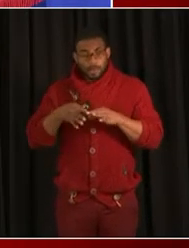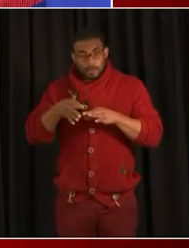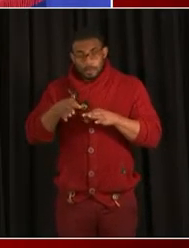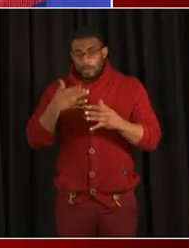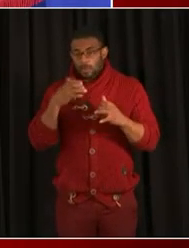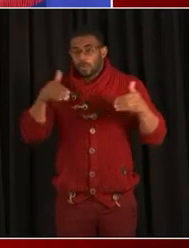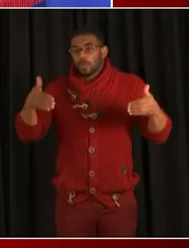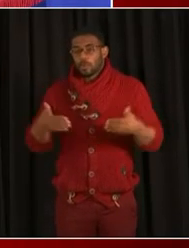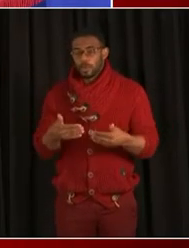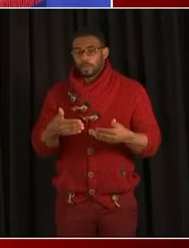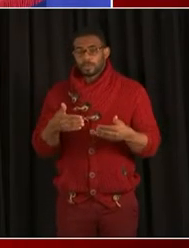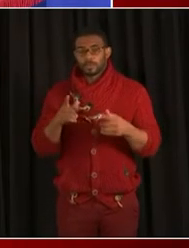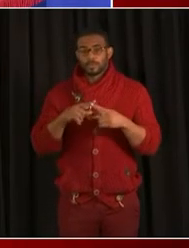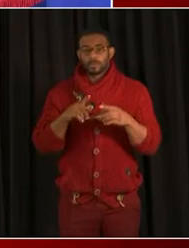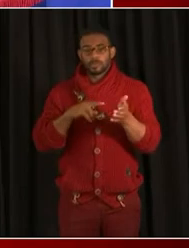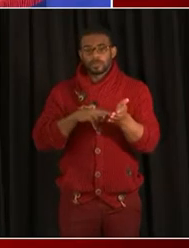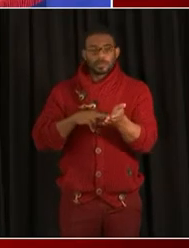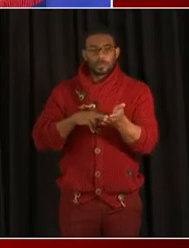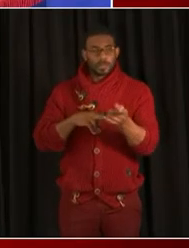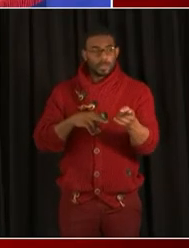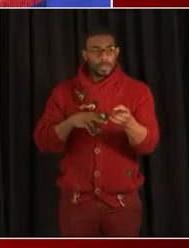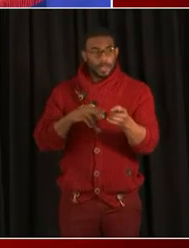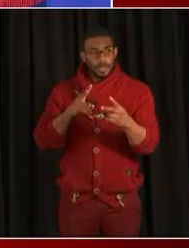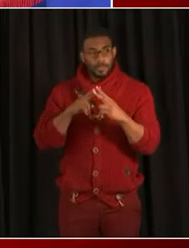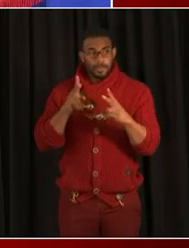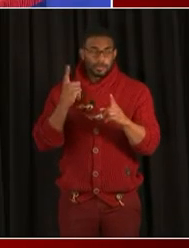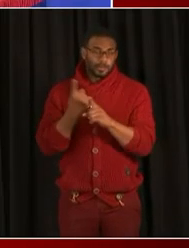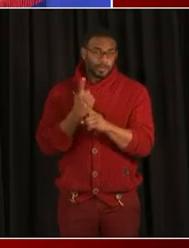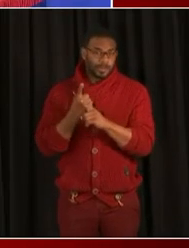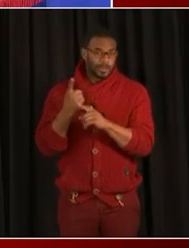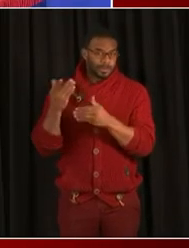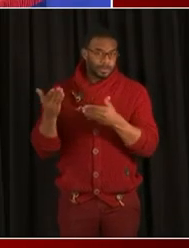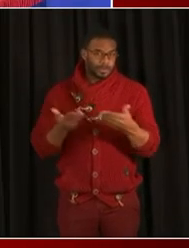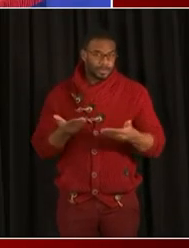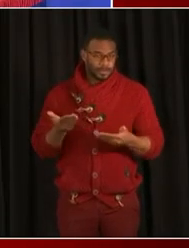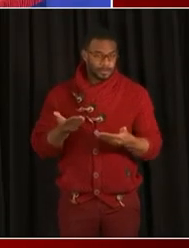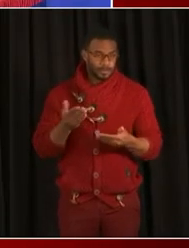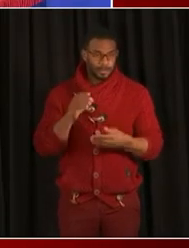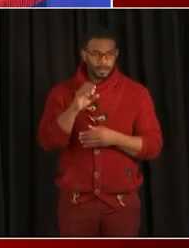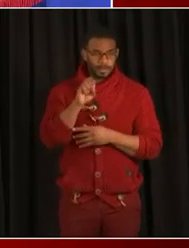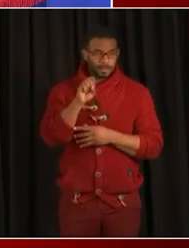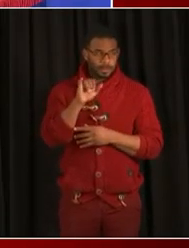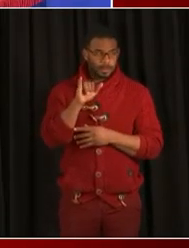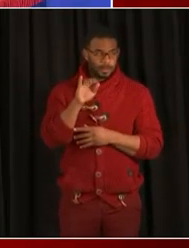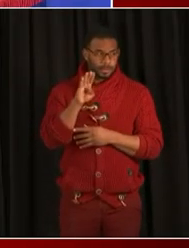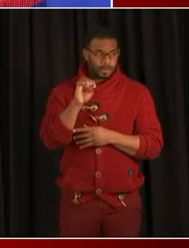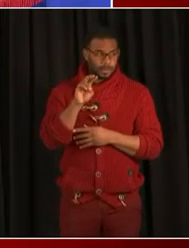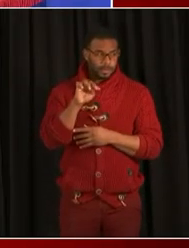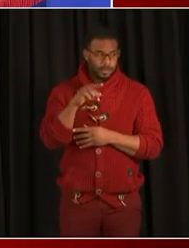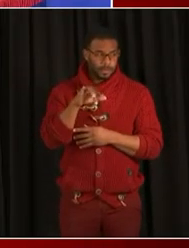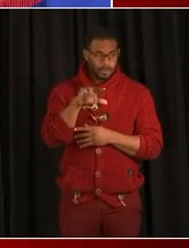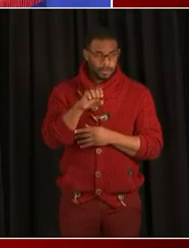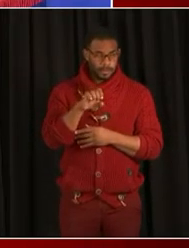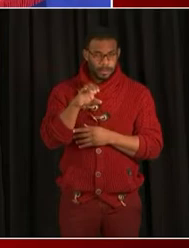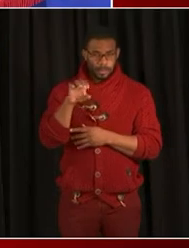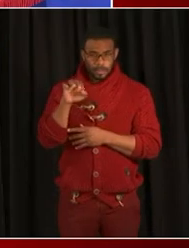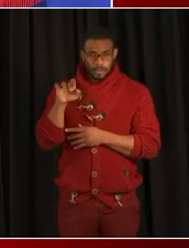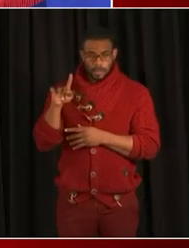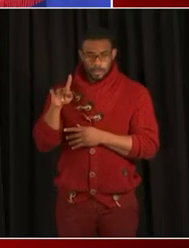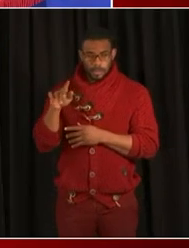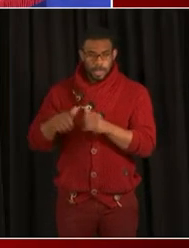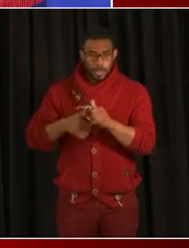want to welcome to the check-in a very regular guest, Sumangali Cook, to update us about